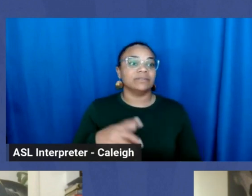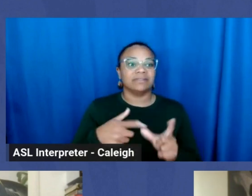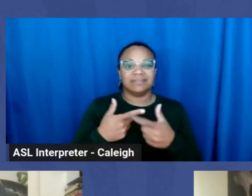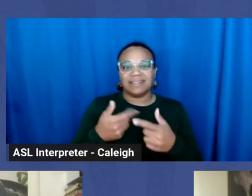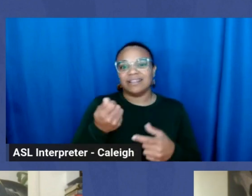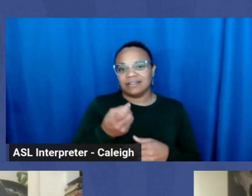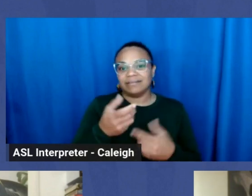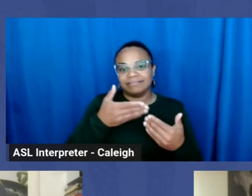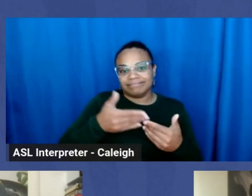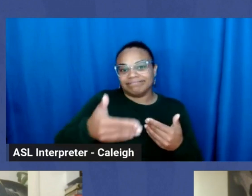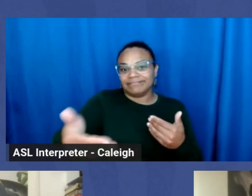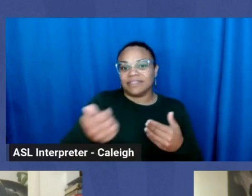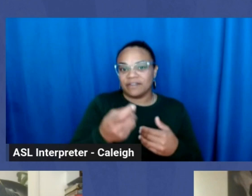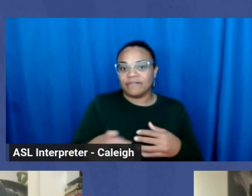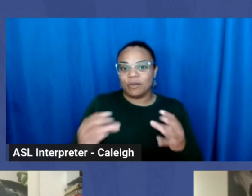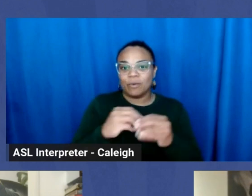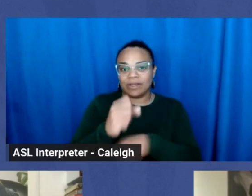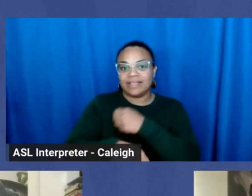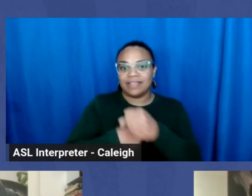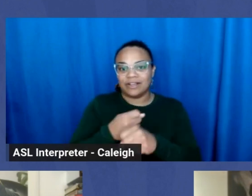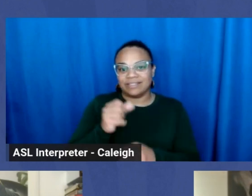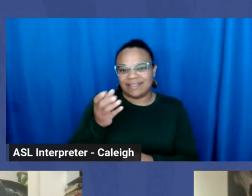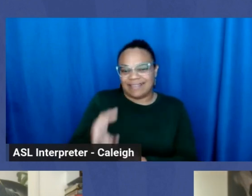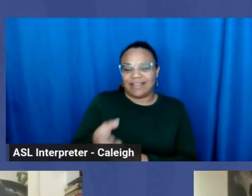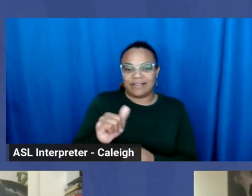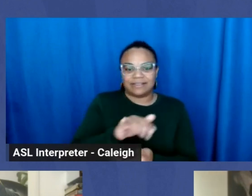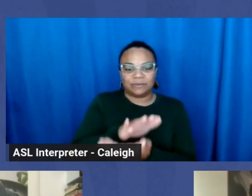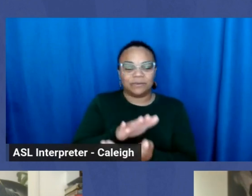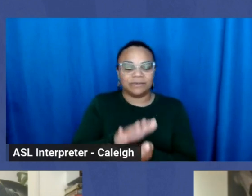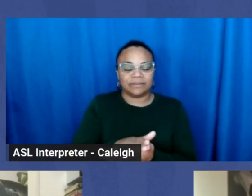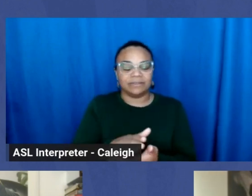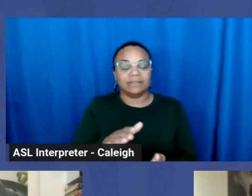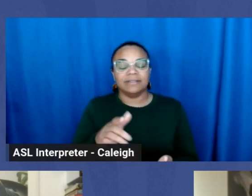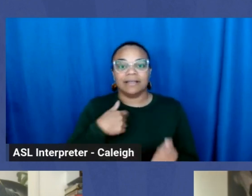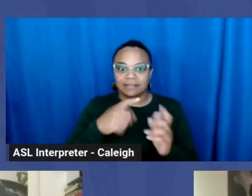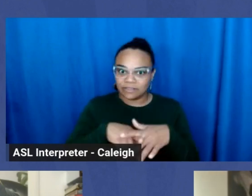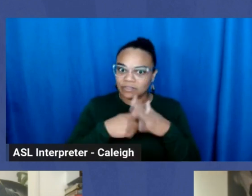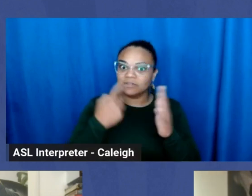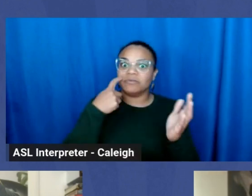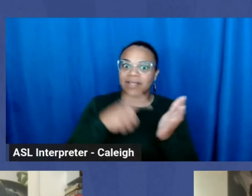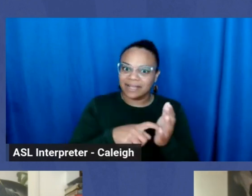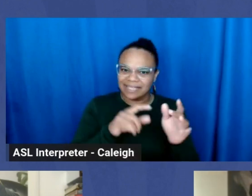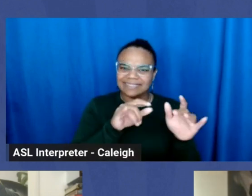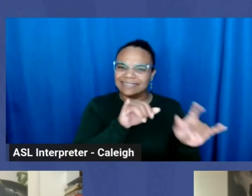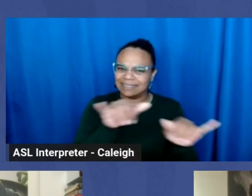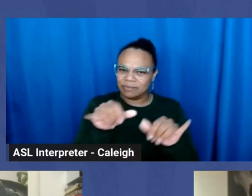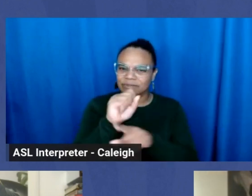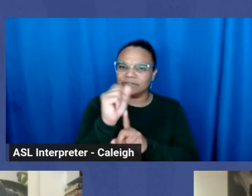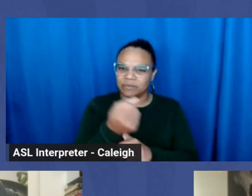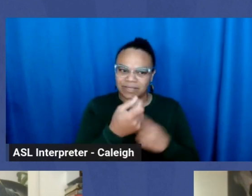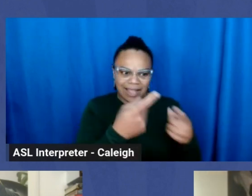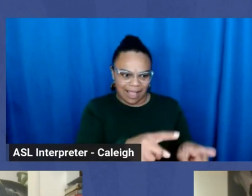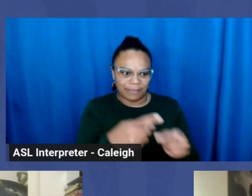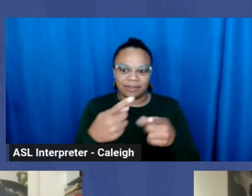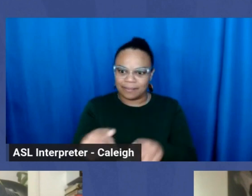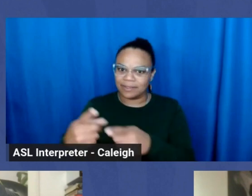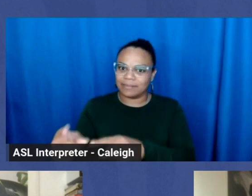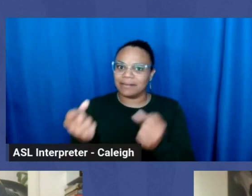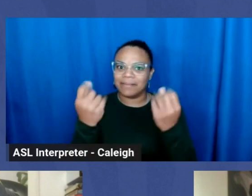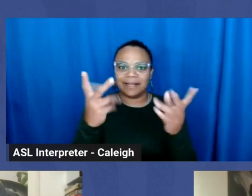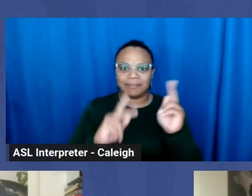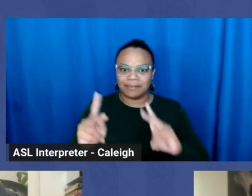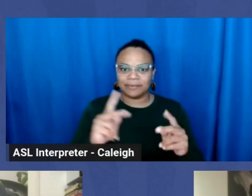the institution, I began to recognize like this is happening to a lot of individuals, whether it be at school